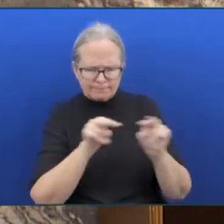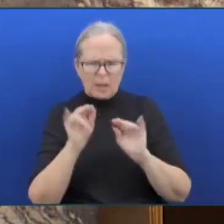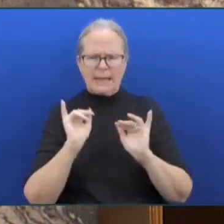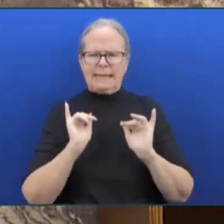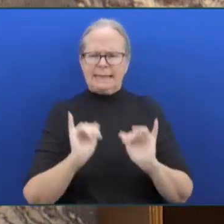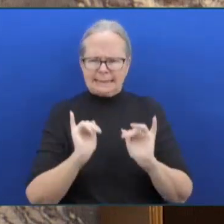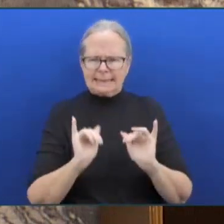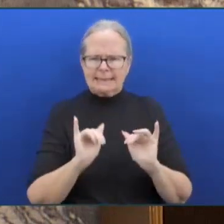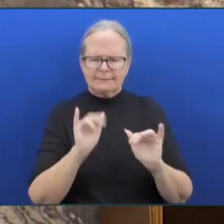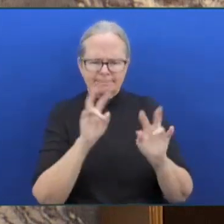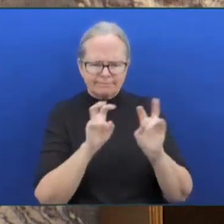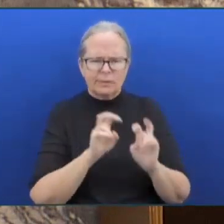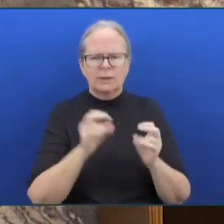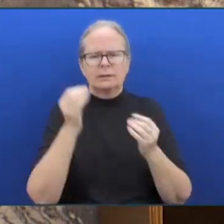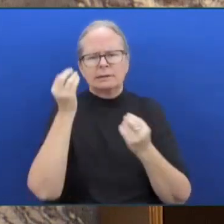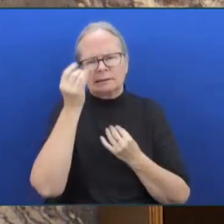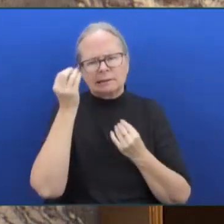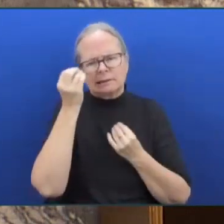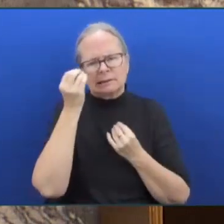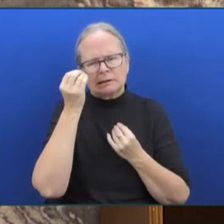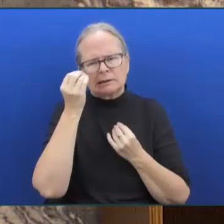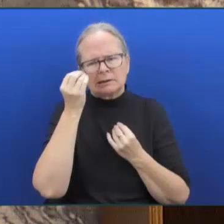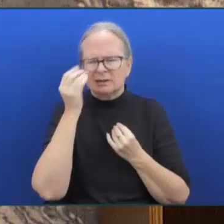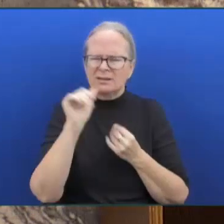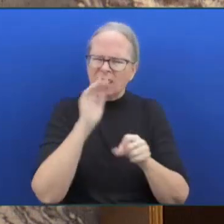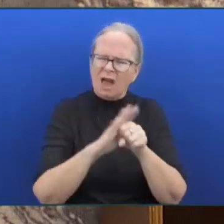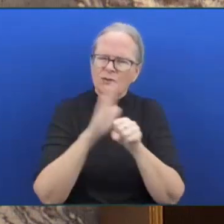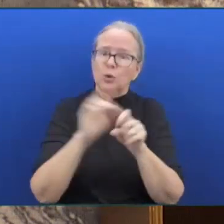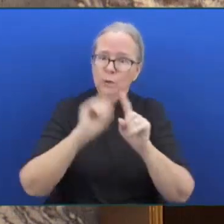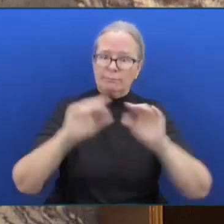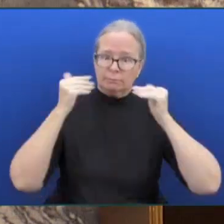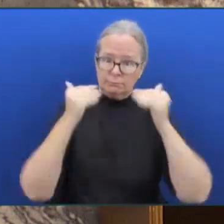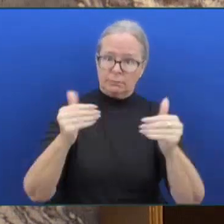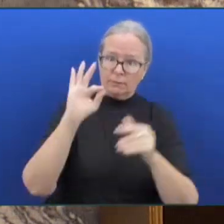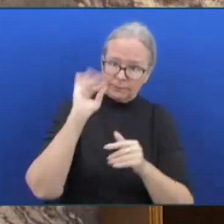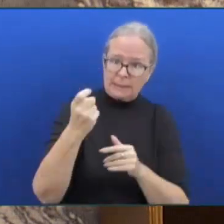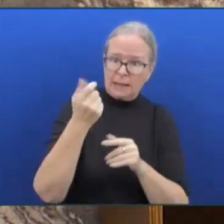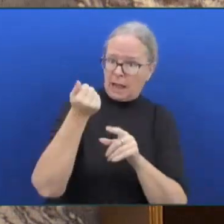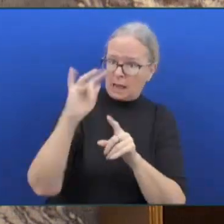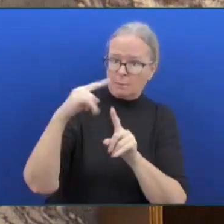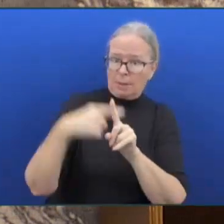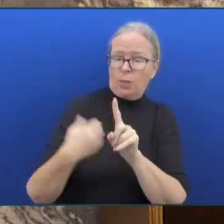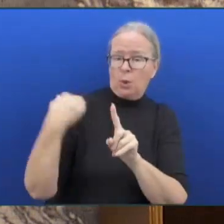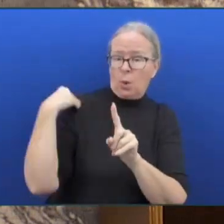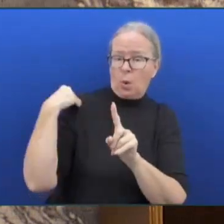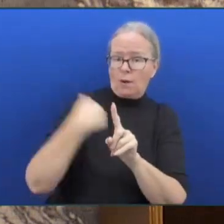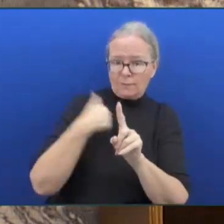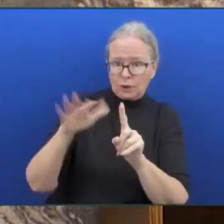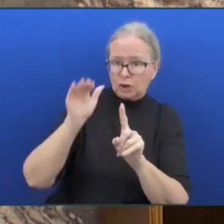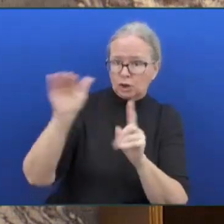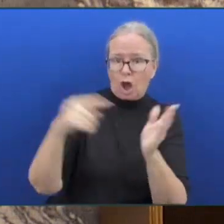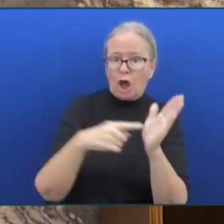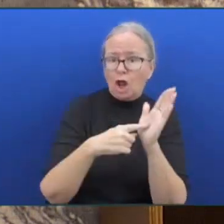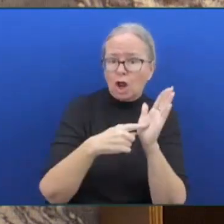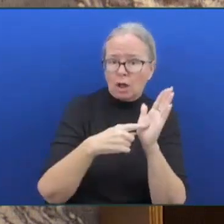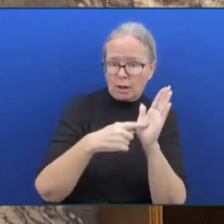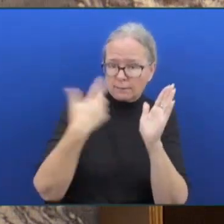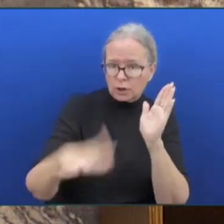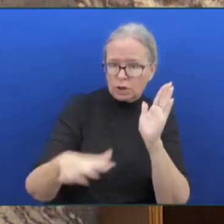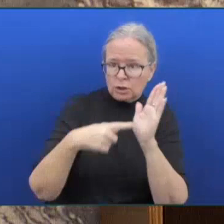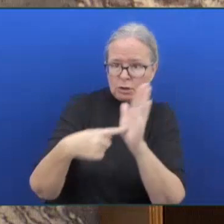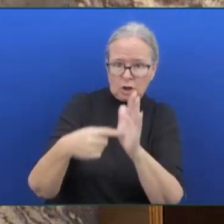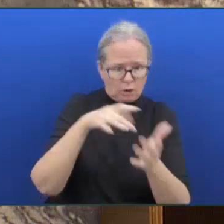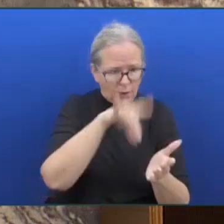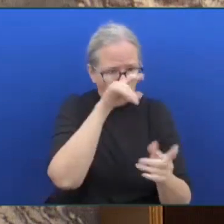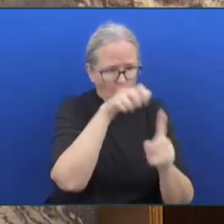the official opposition raised the alarm about these damning audits revealing a complete neglect of youth for extended